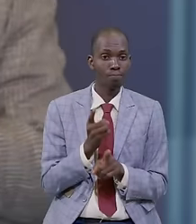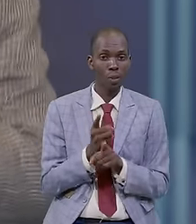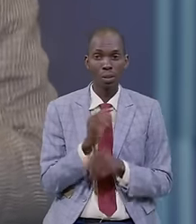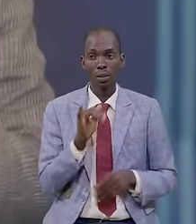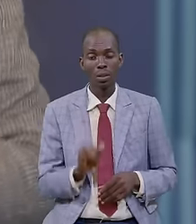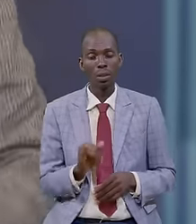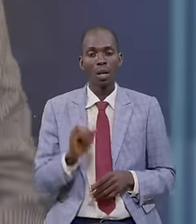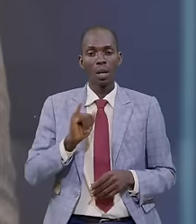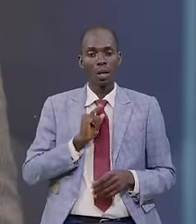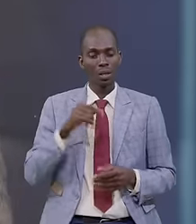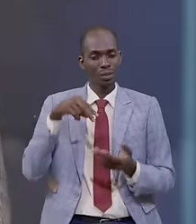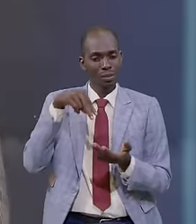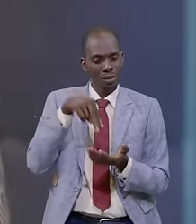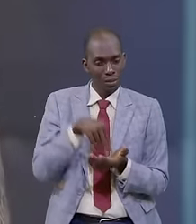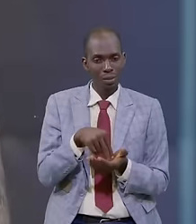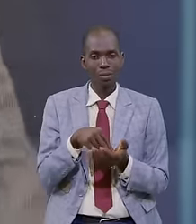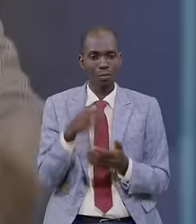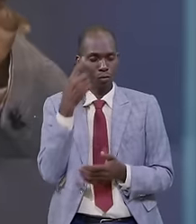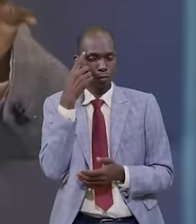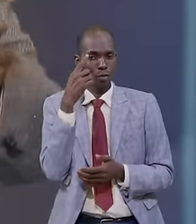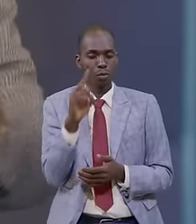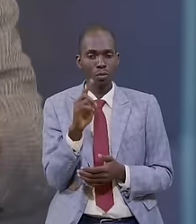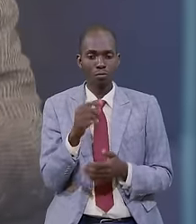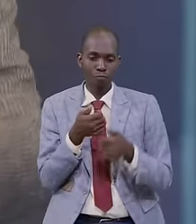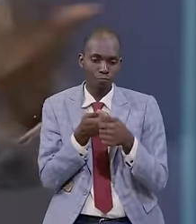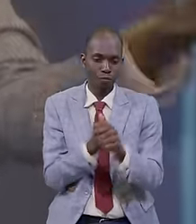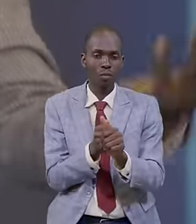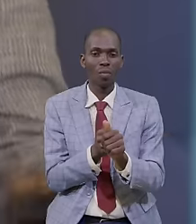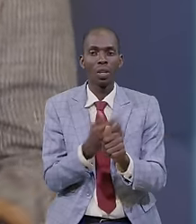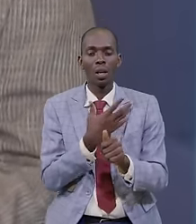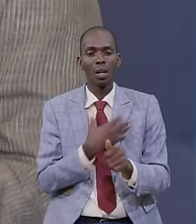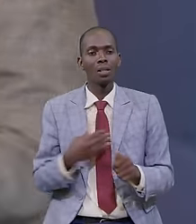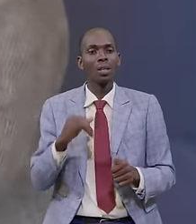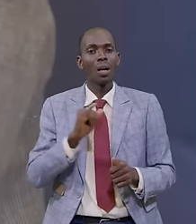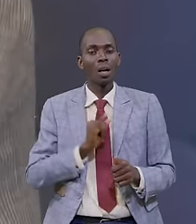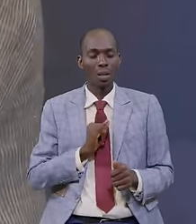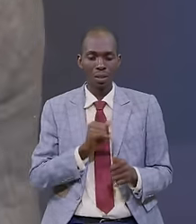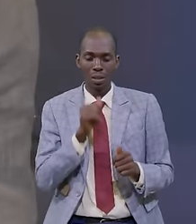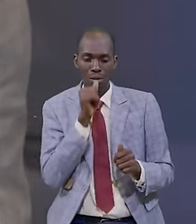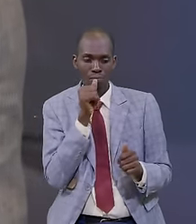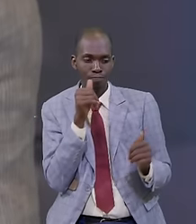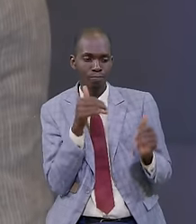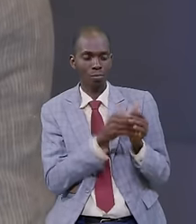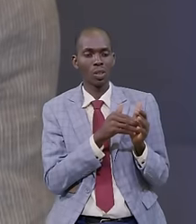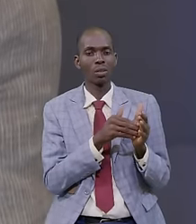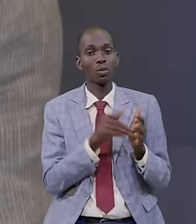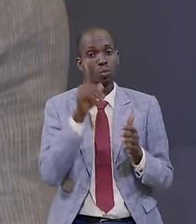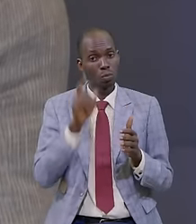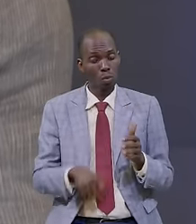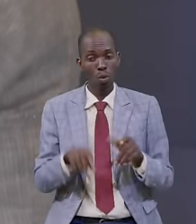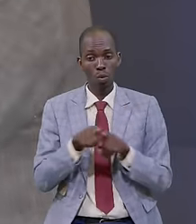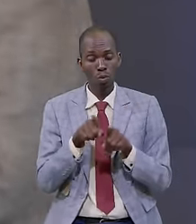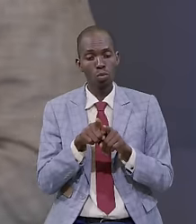for, I stand against. You see, there are things, if you don't stand against